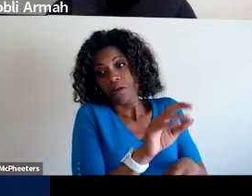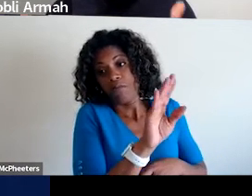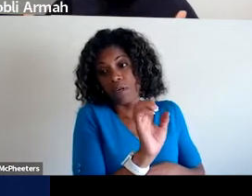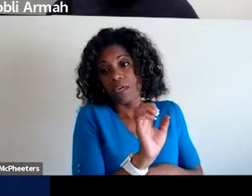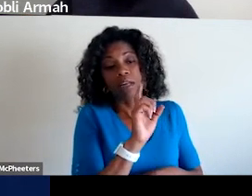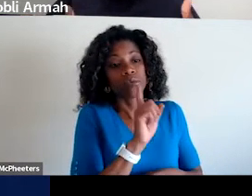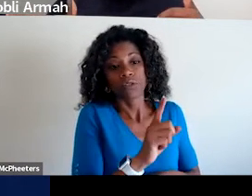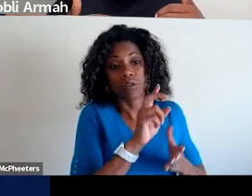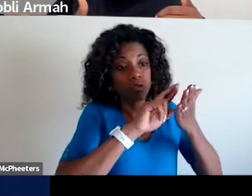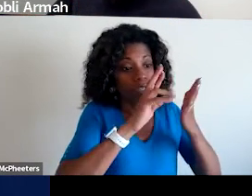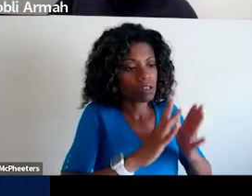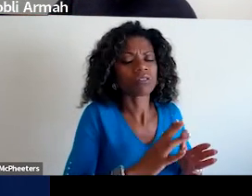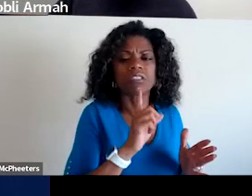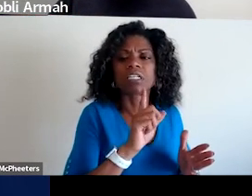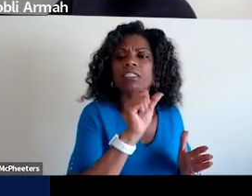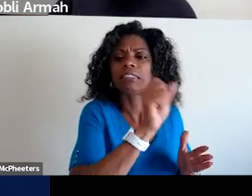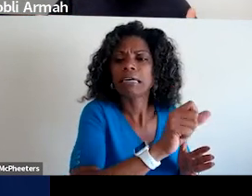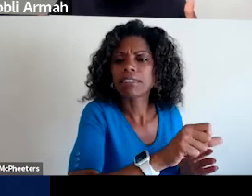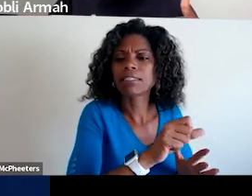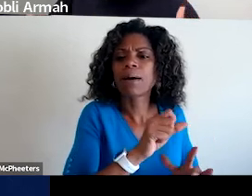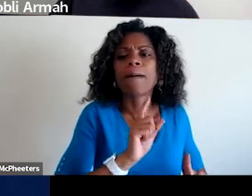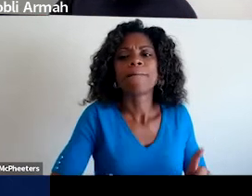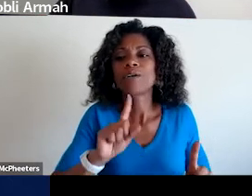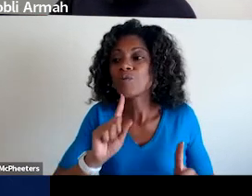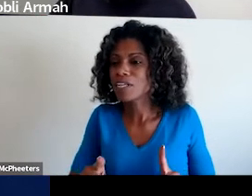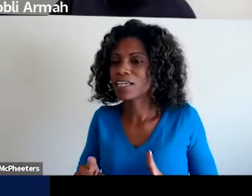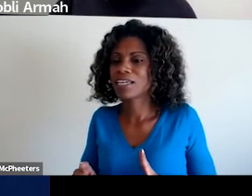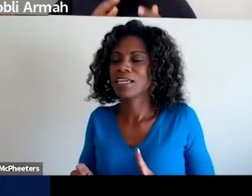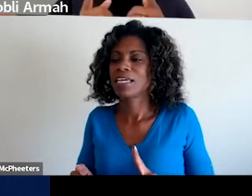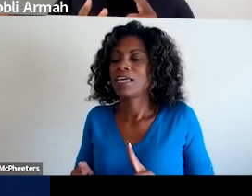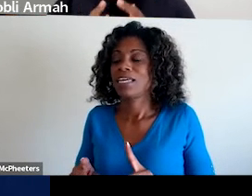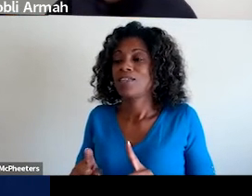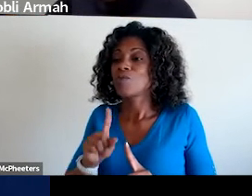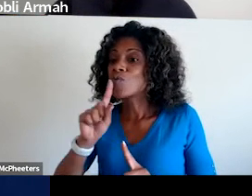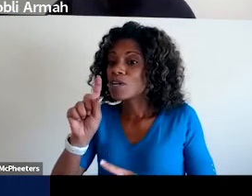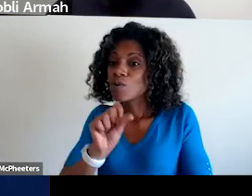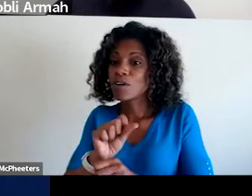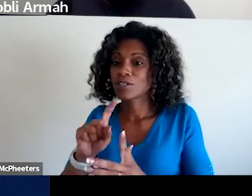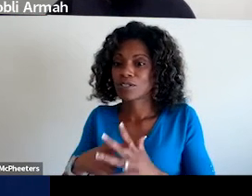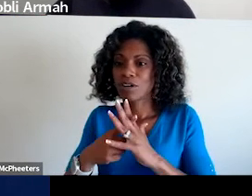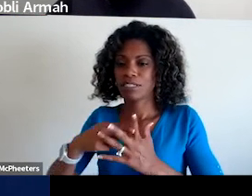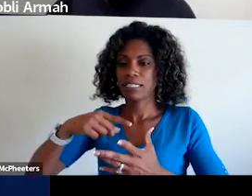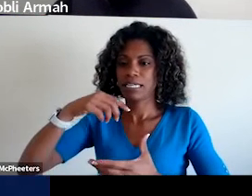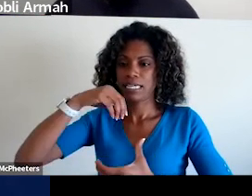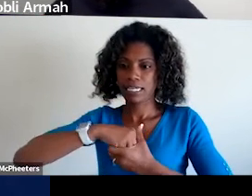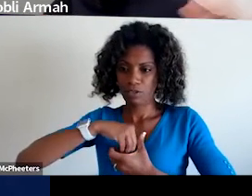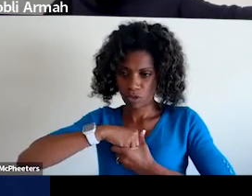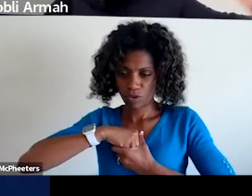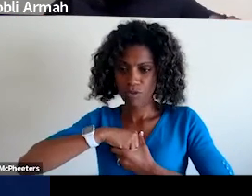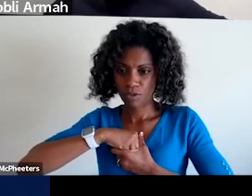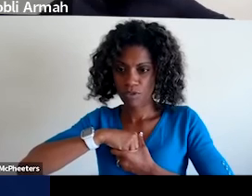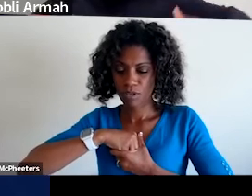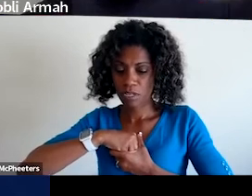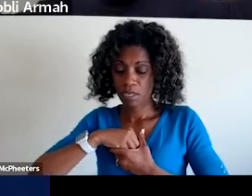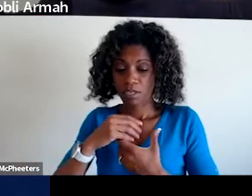on it, but this work starts internally. And if you don't do any internal work, there's nothing I can say to you in the next 60 minutes that's going to make you